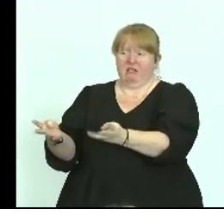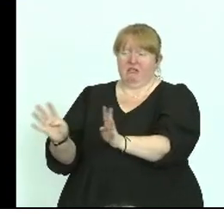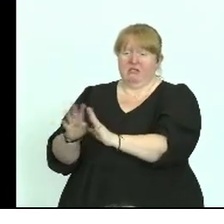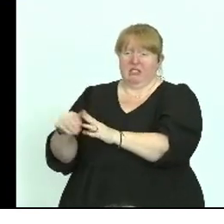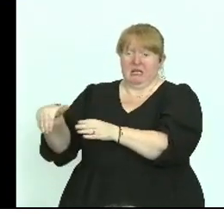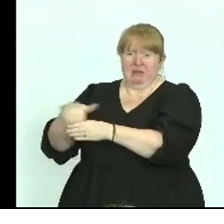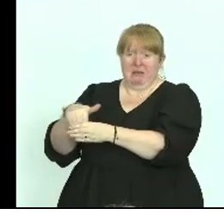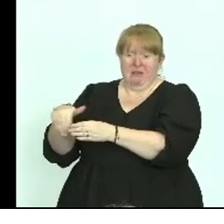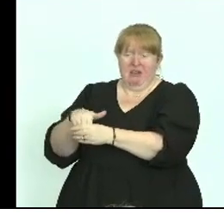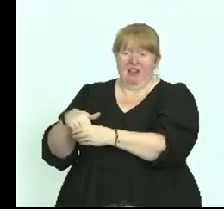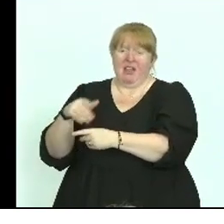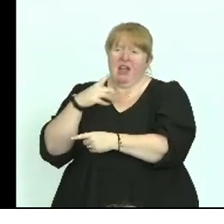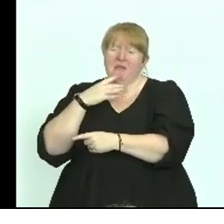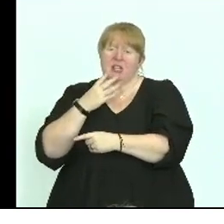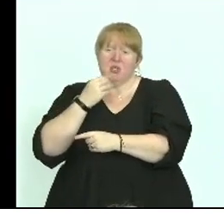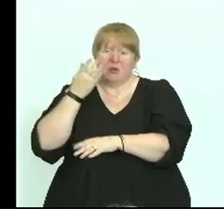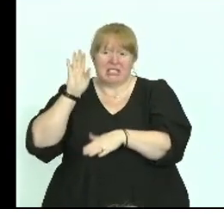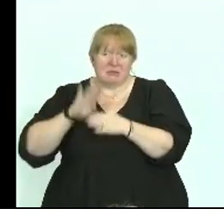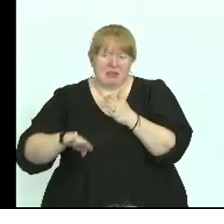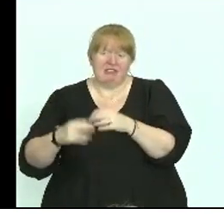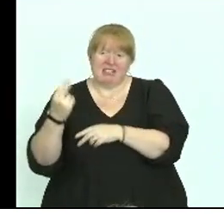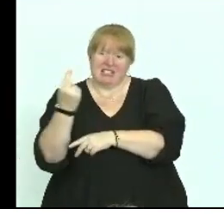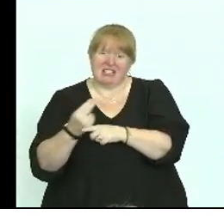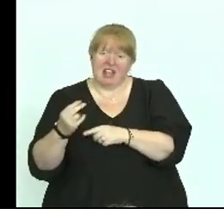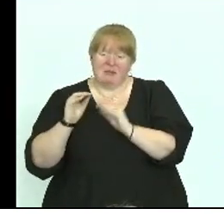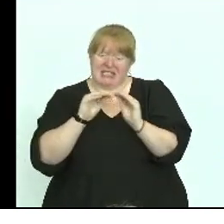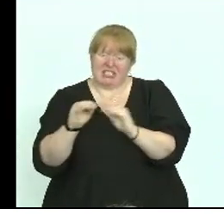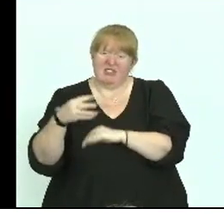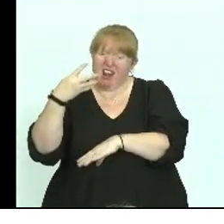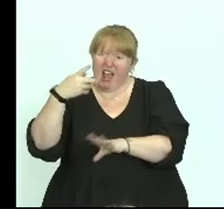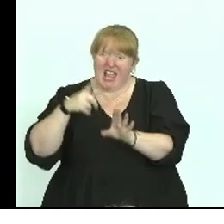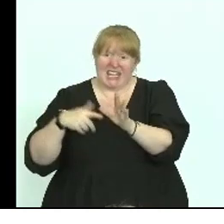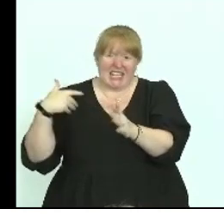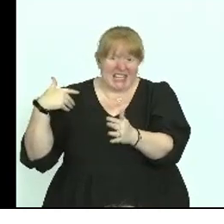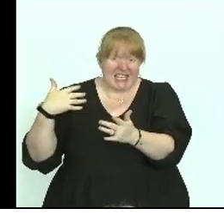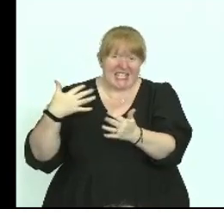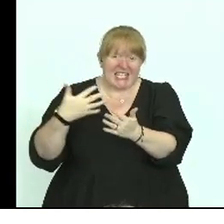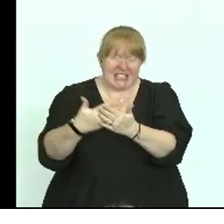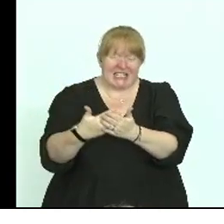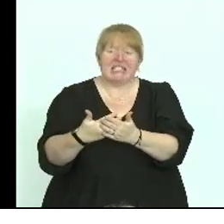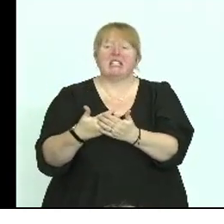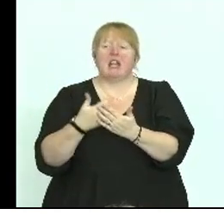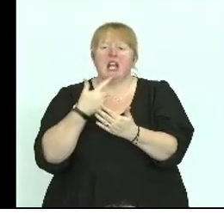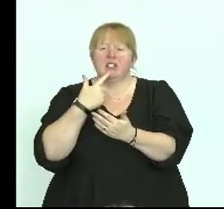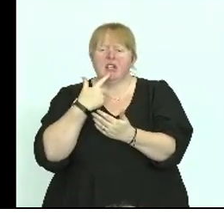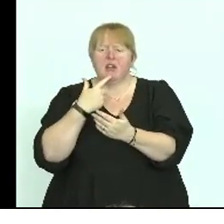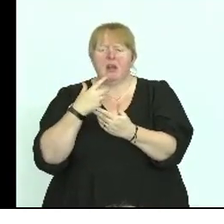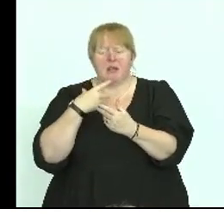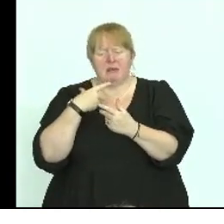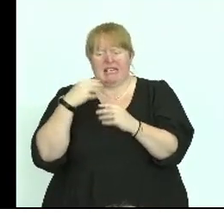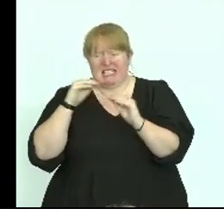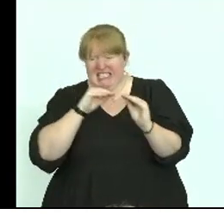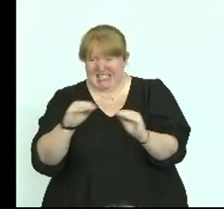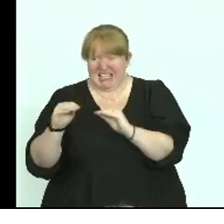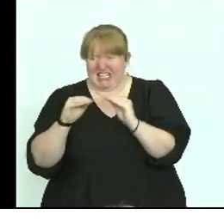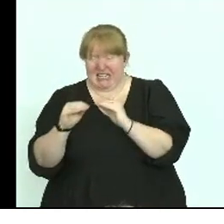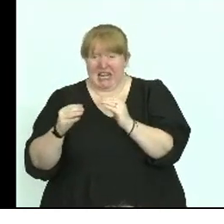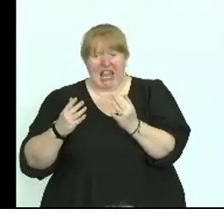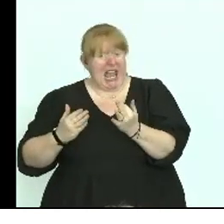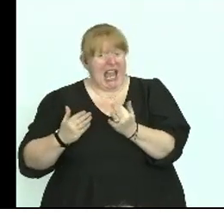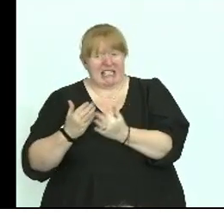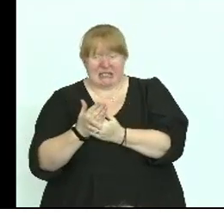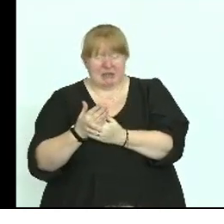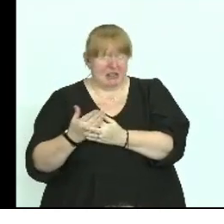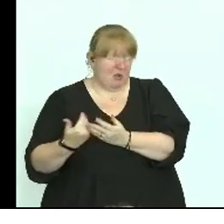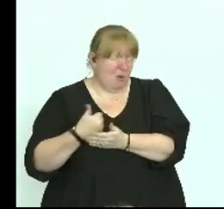have been teaching user experience design for 9 years. In the 9 years that I've been teaching user experience design, accessibility has